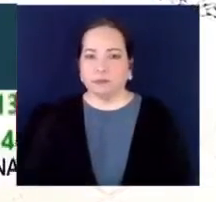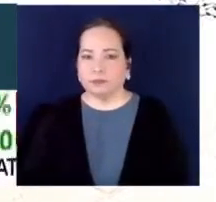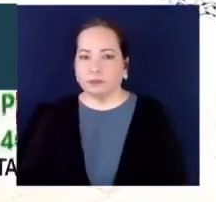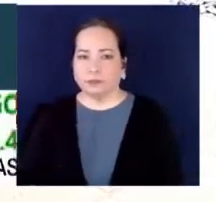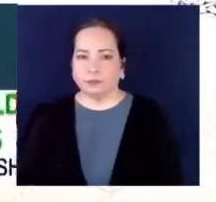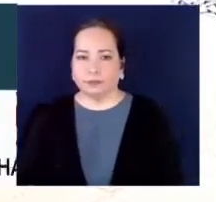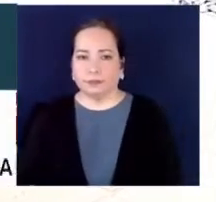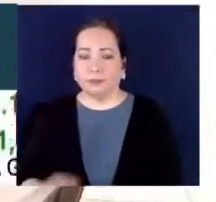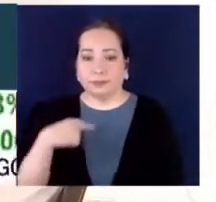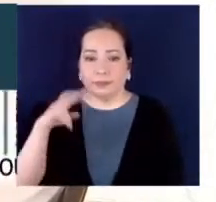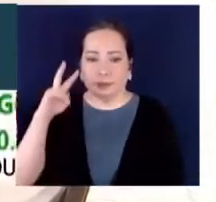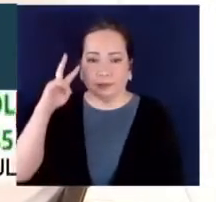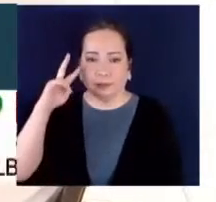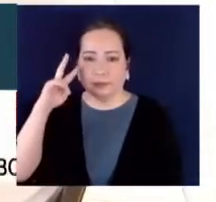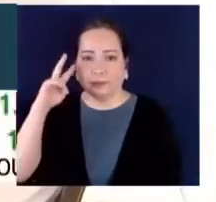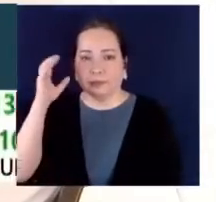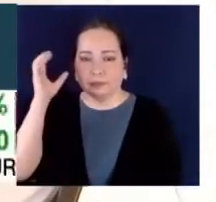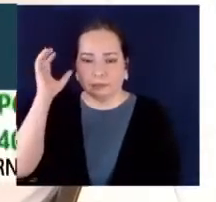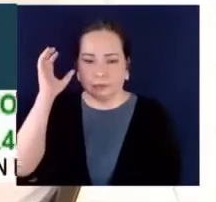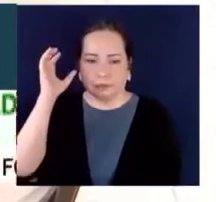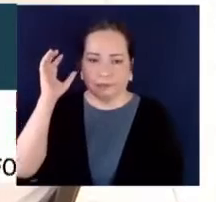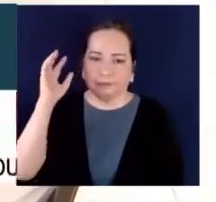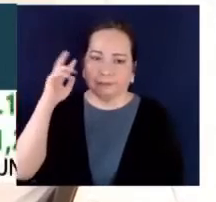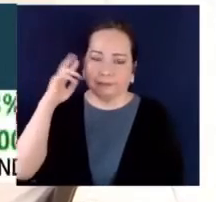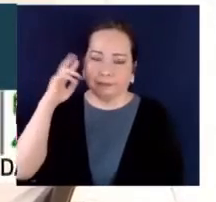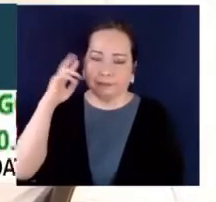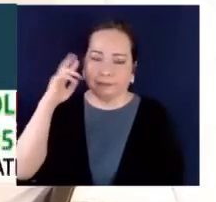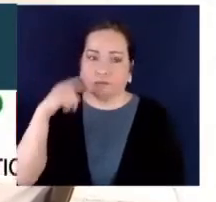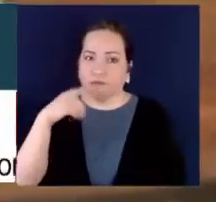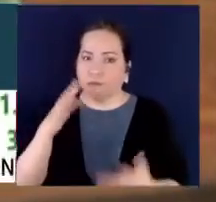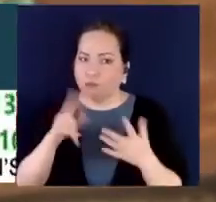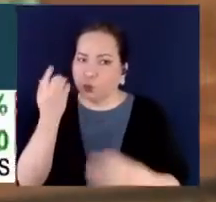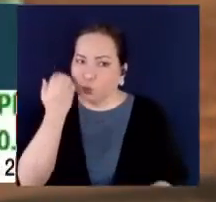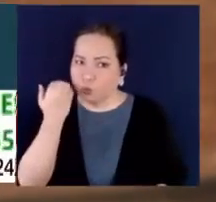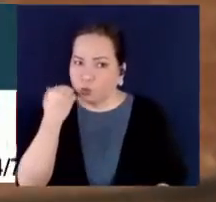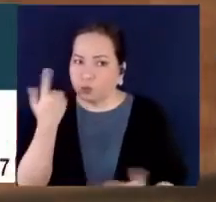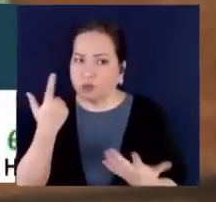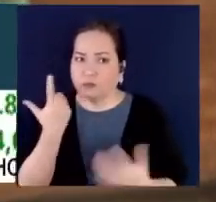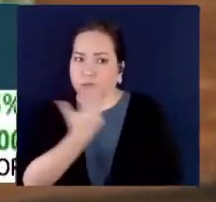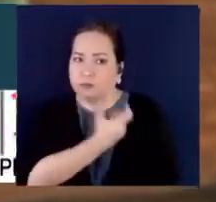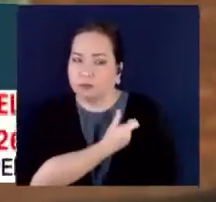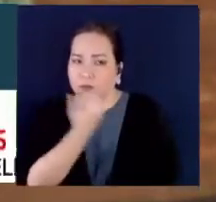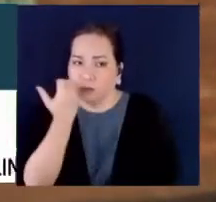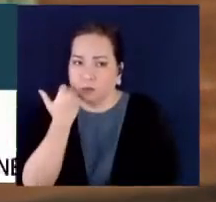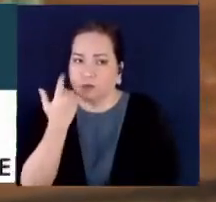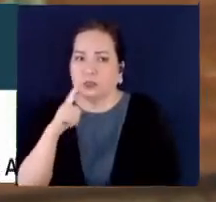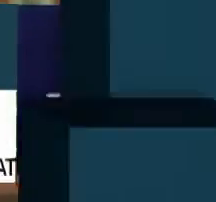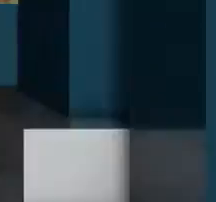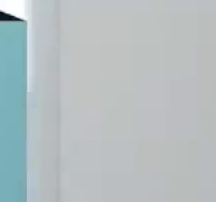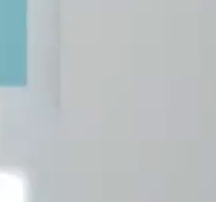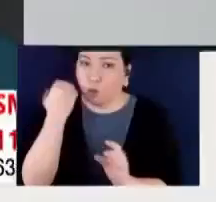Vergere also admitting gaps in government's COVID-19 response, such as testing and isolation.